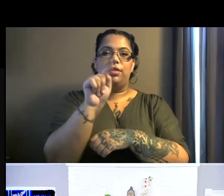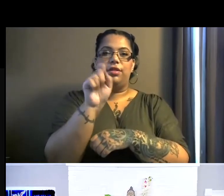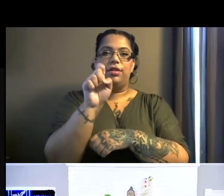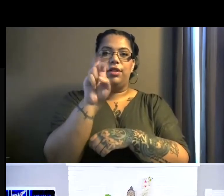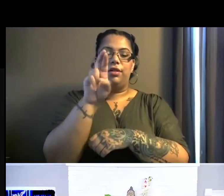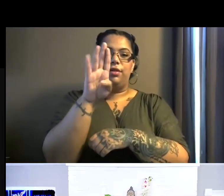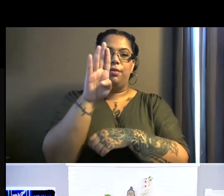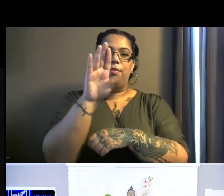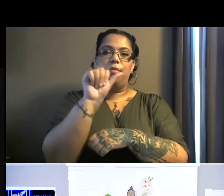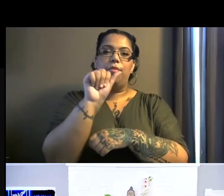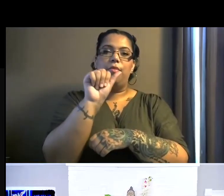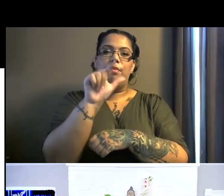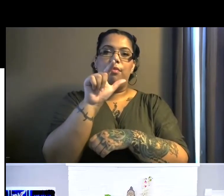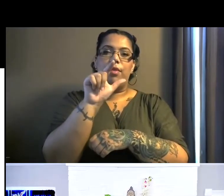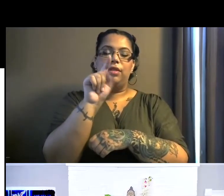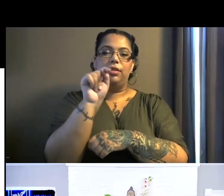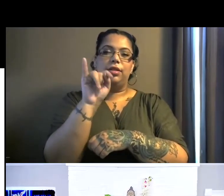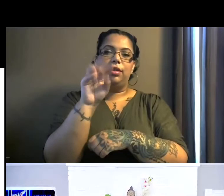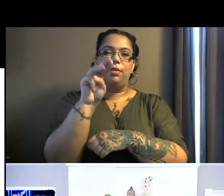info@cslgreaterbaltimore.org.